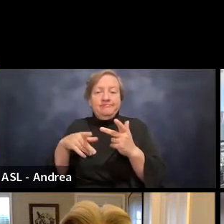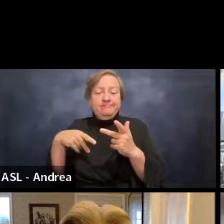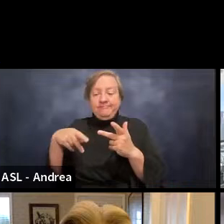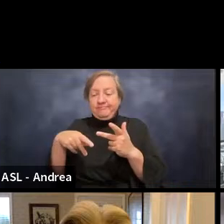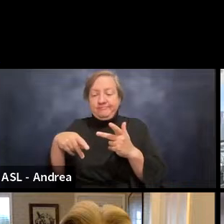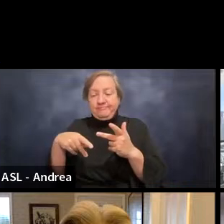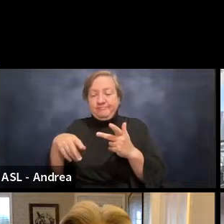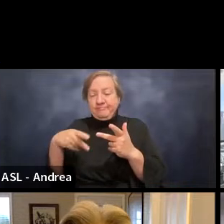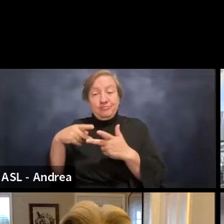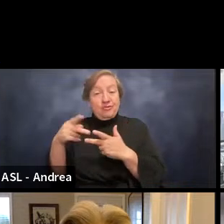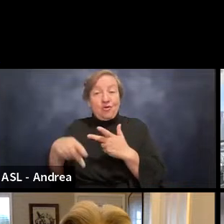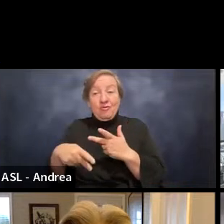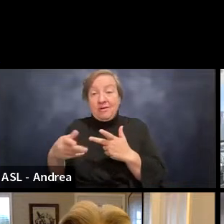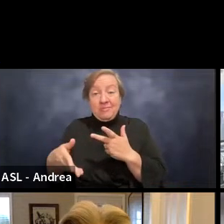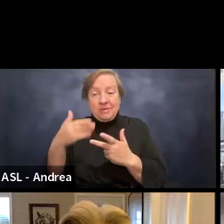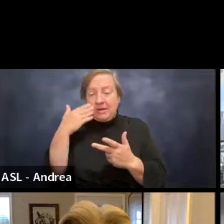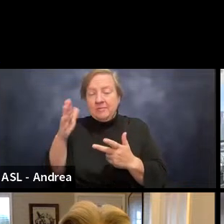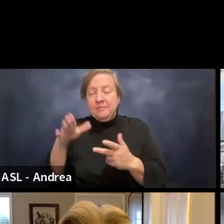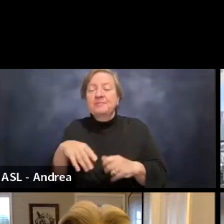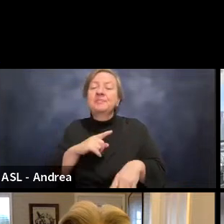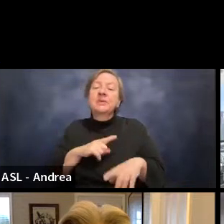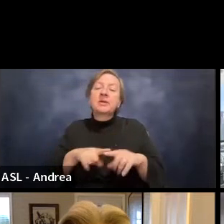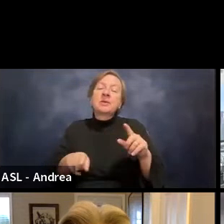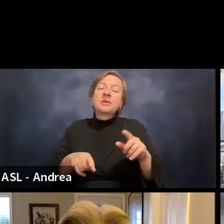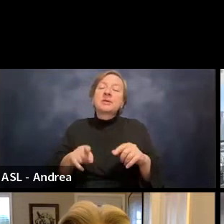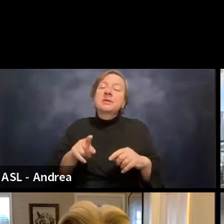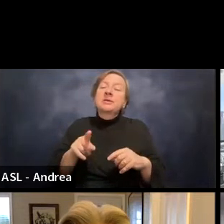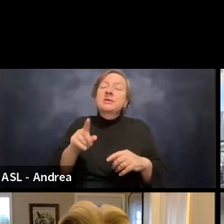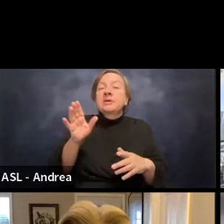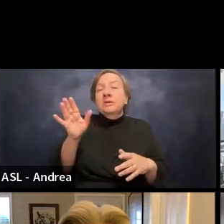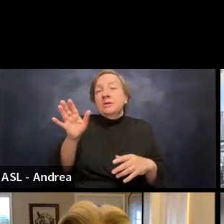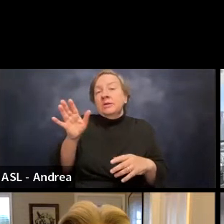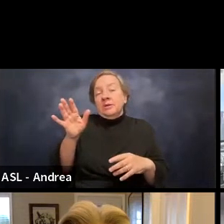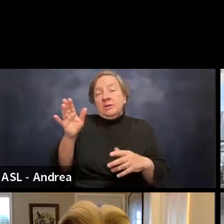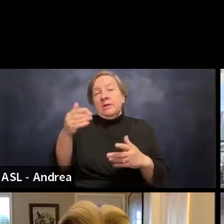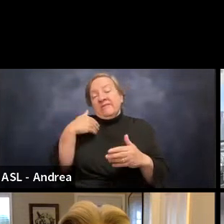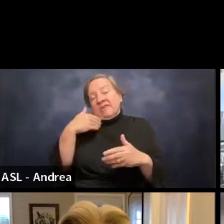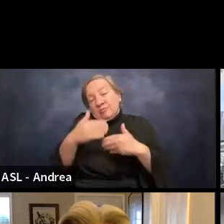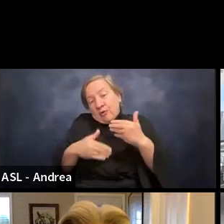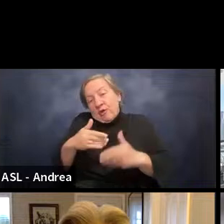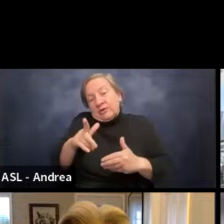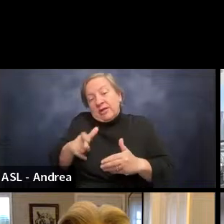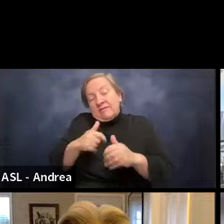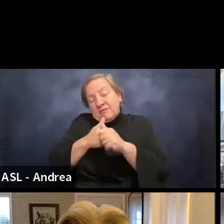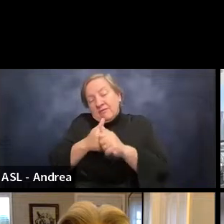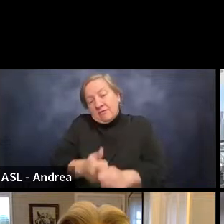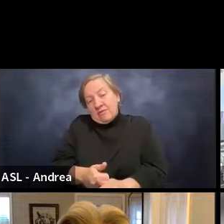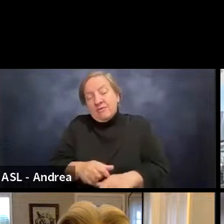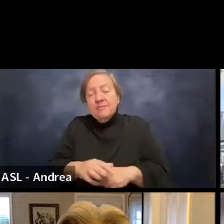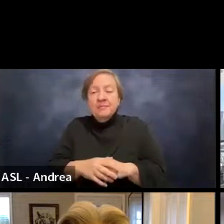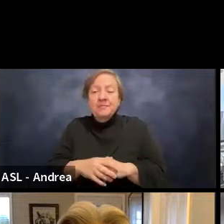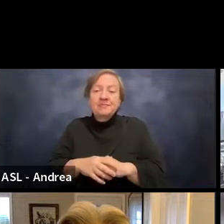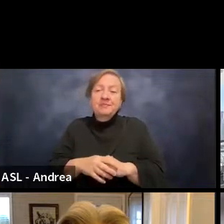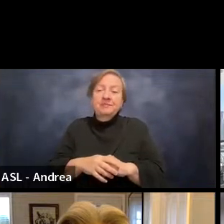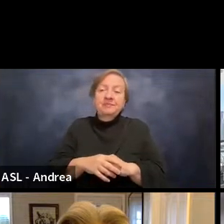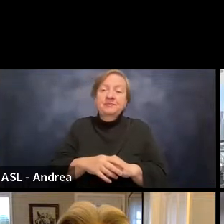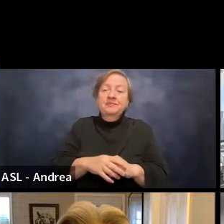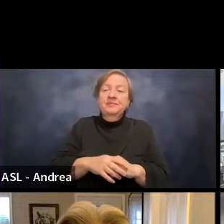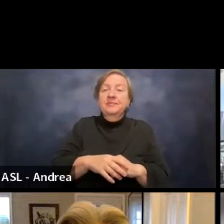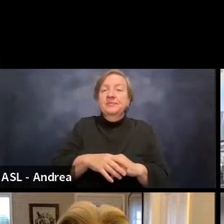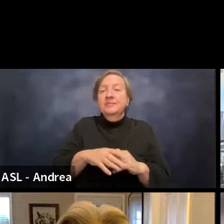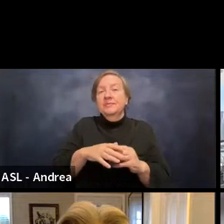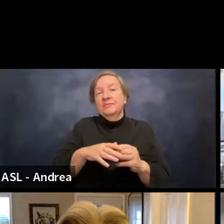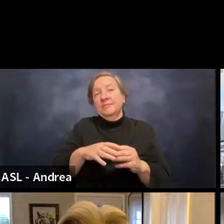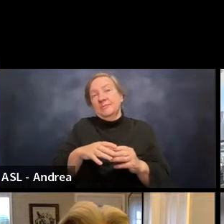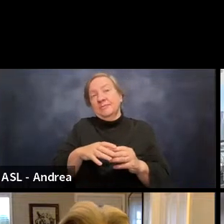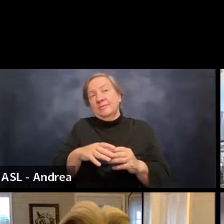is, program maybe. And so, you know, and there's a process they have to follow to undergo there. So Walter